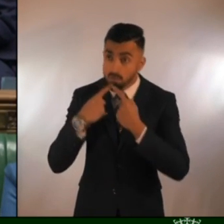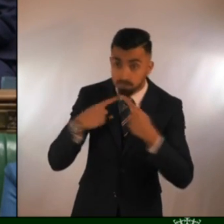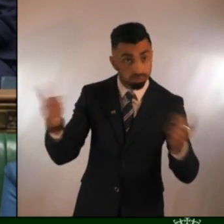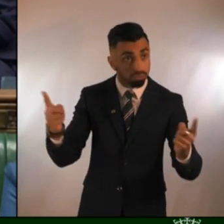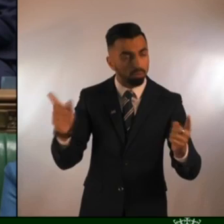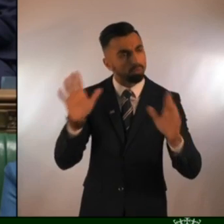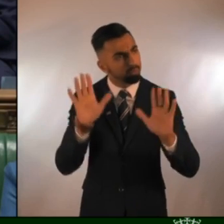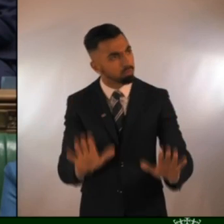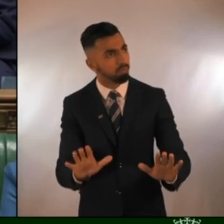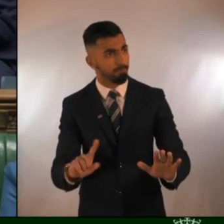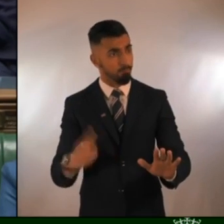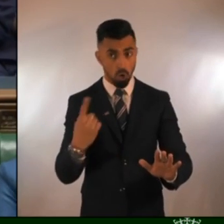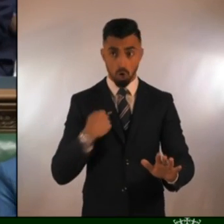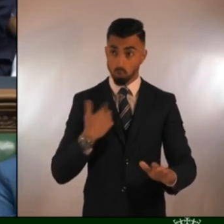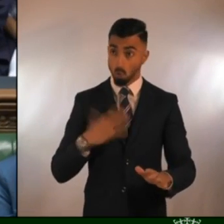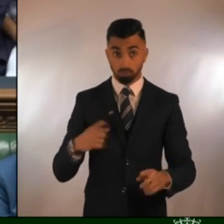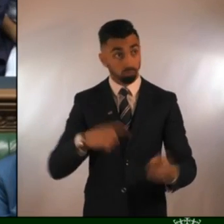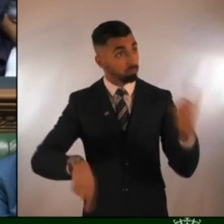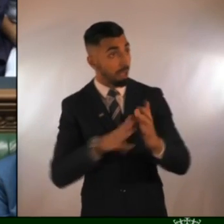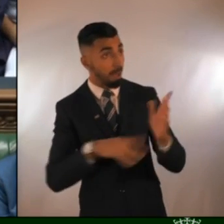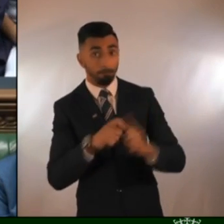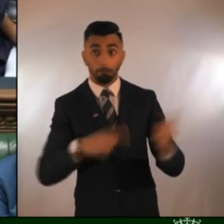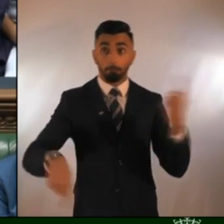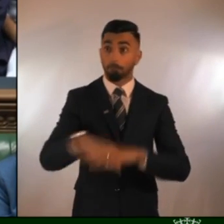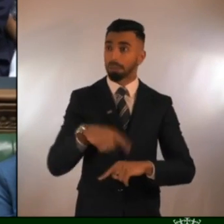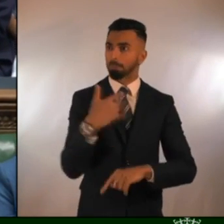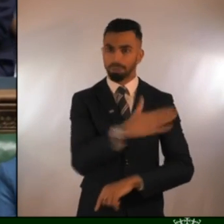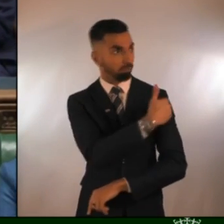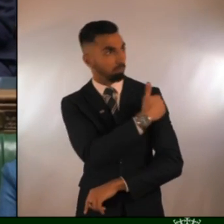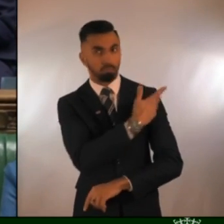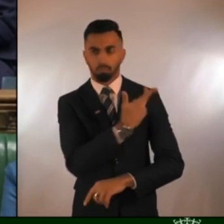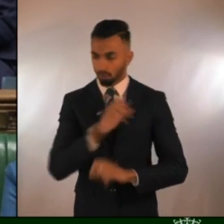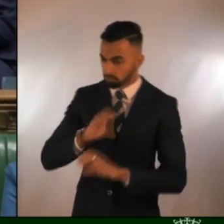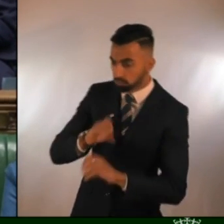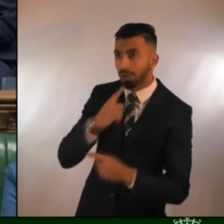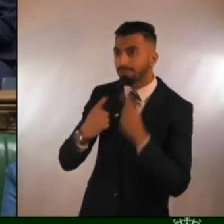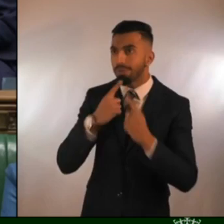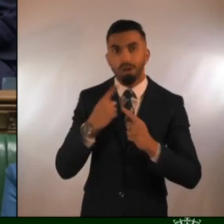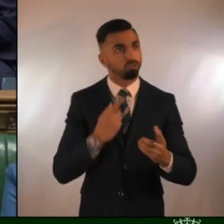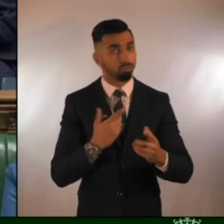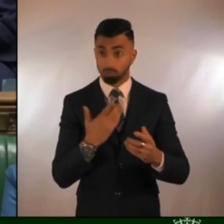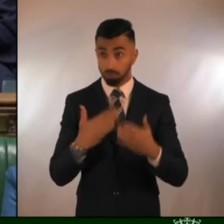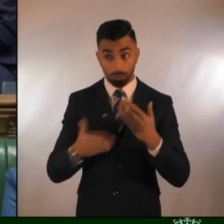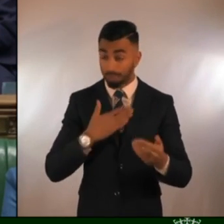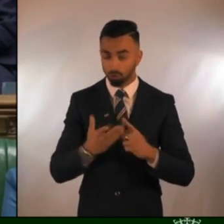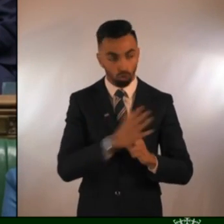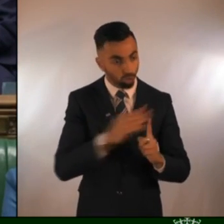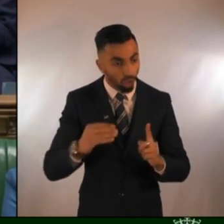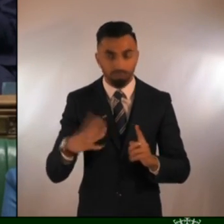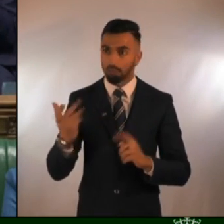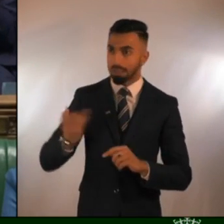to the discussions on how to respond to coronavirus. Members from both sides of this